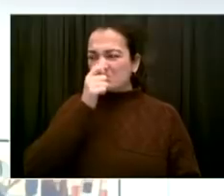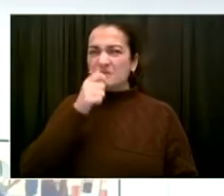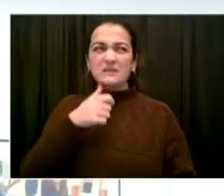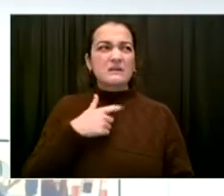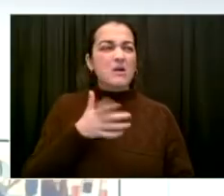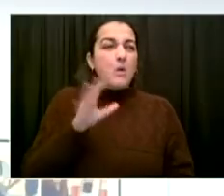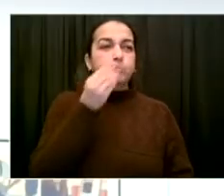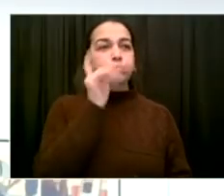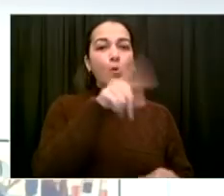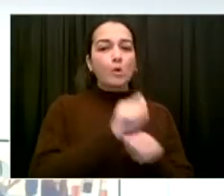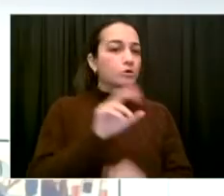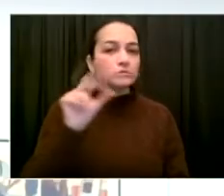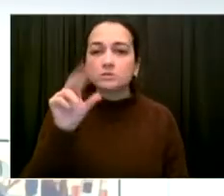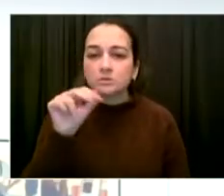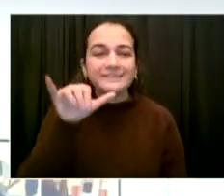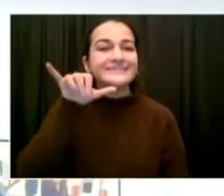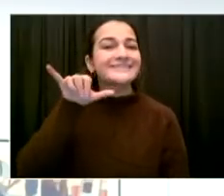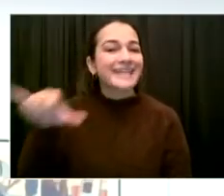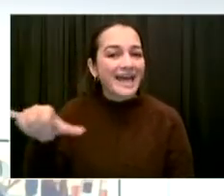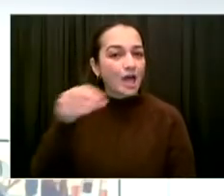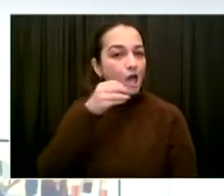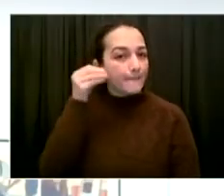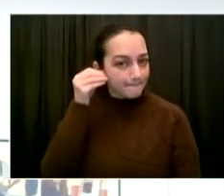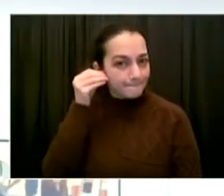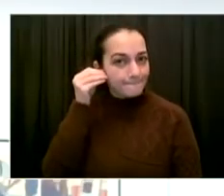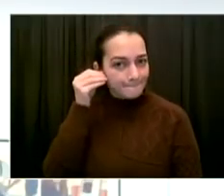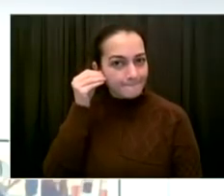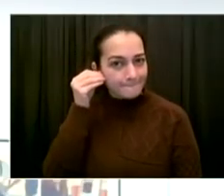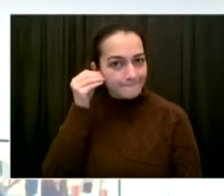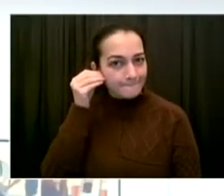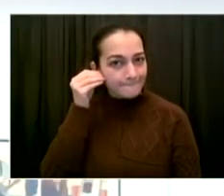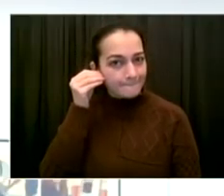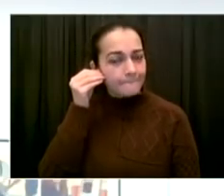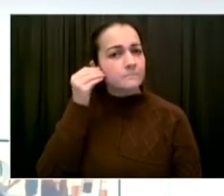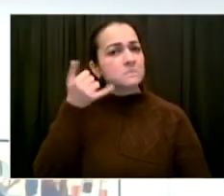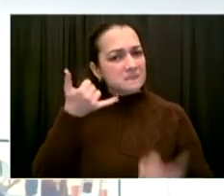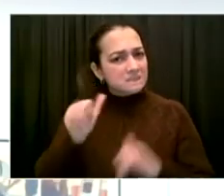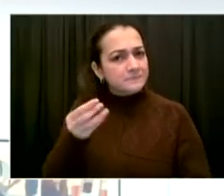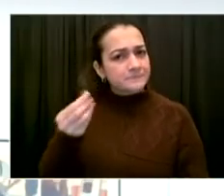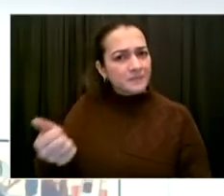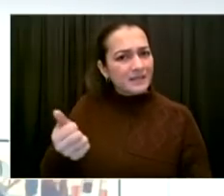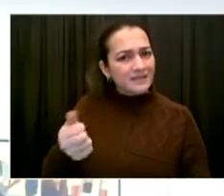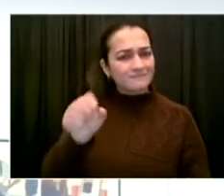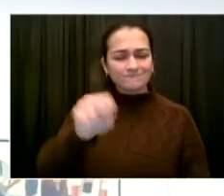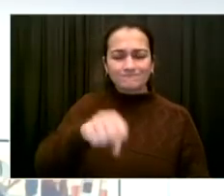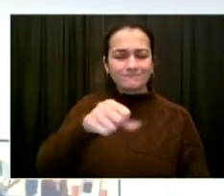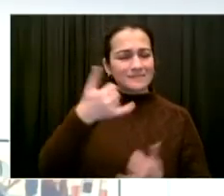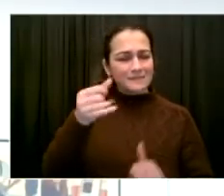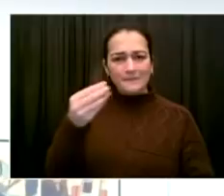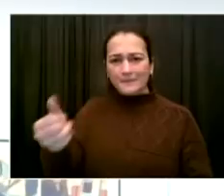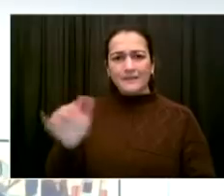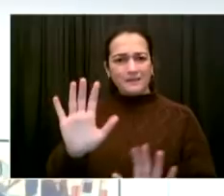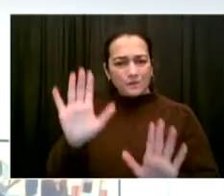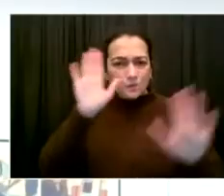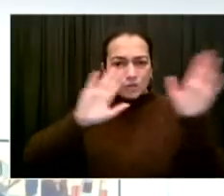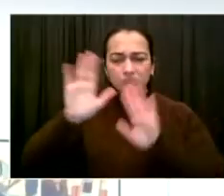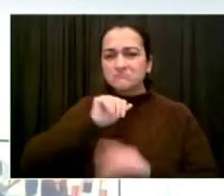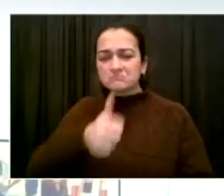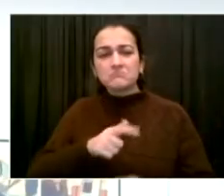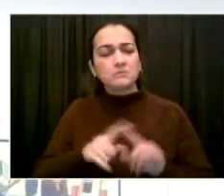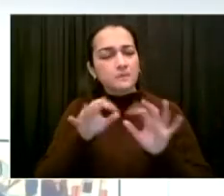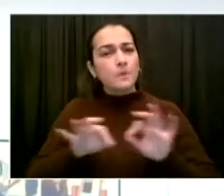as well. The final thing is, we're emphasizing and have made upgrades through the Department of